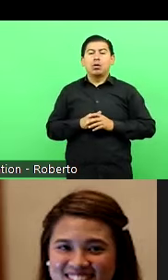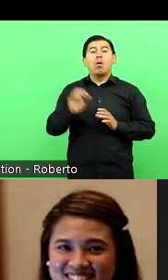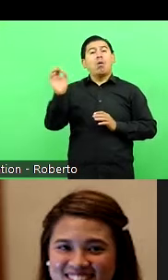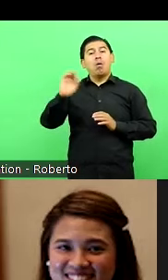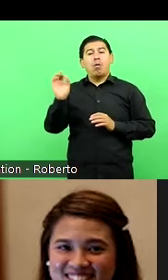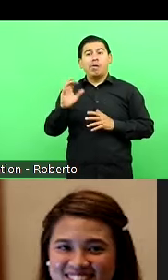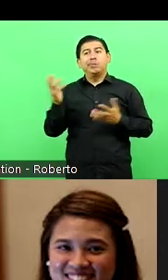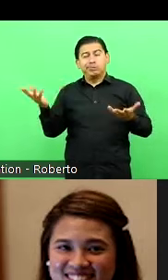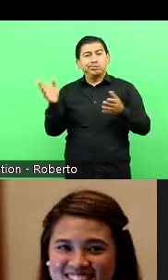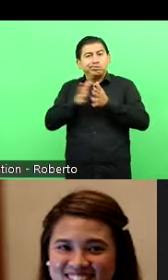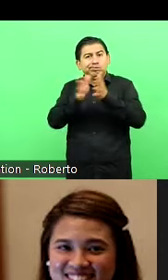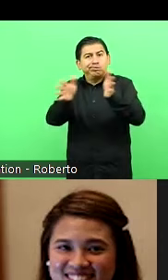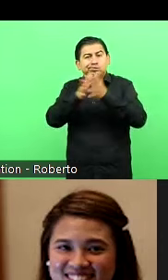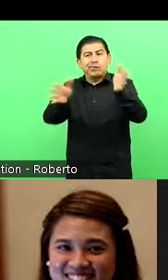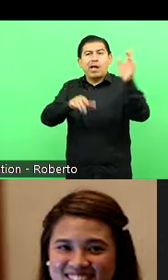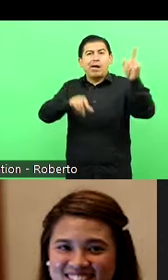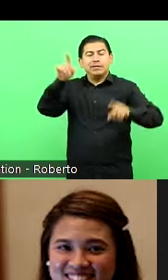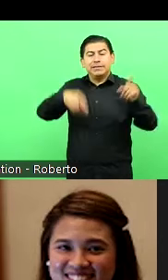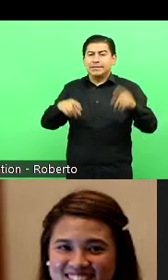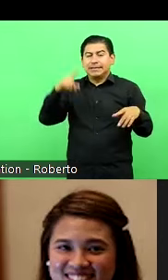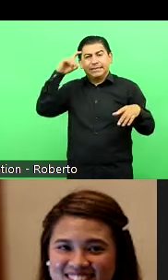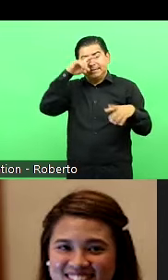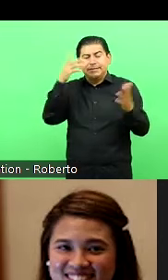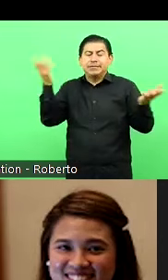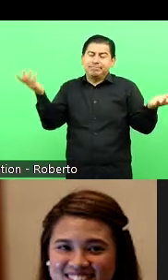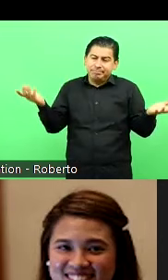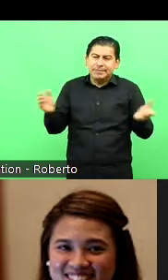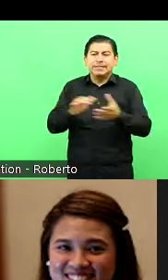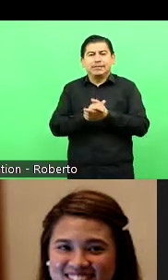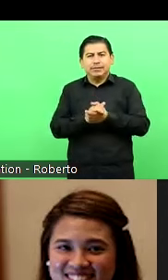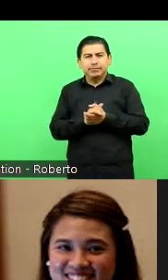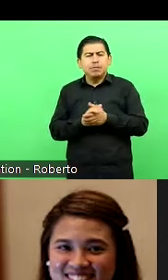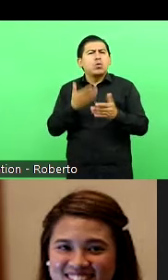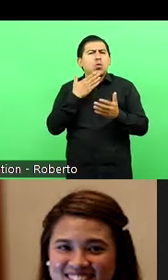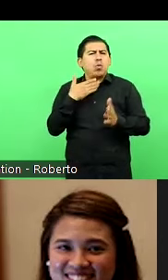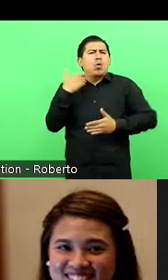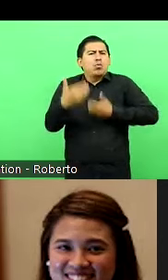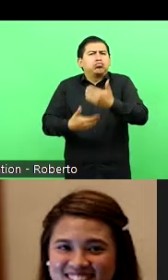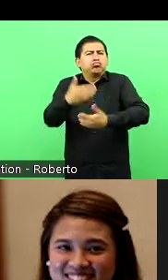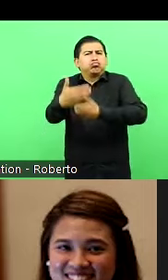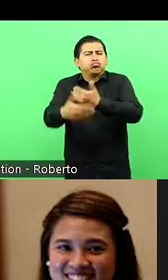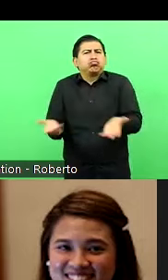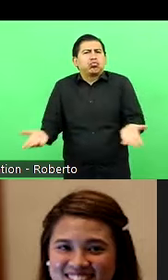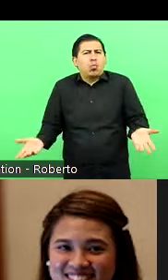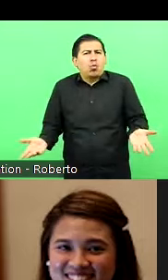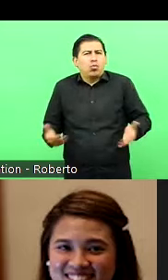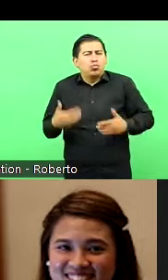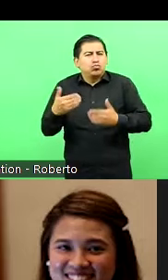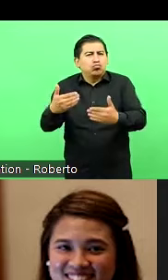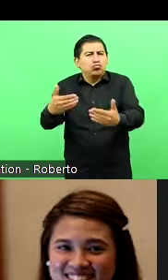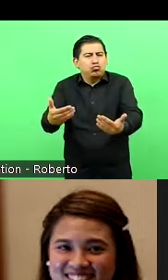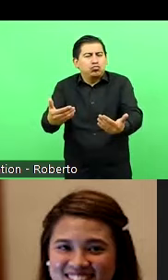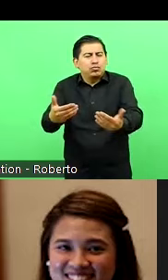so how do we move forward with this? So we have to continue to sustain the financial investments for DRM budget